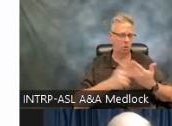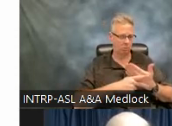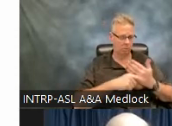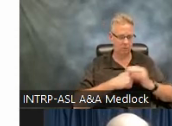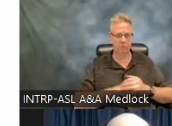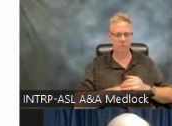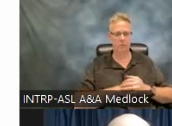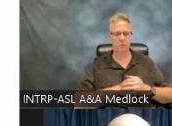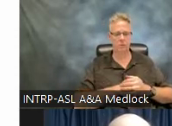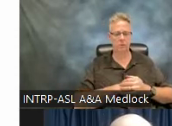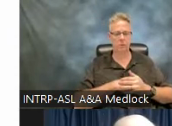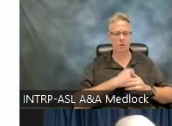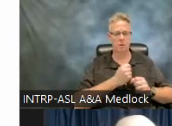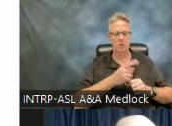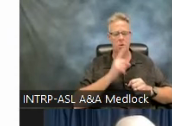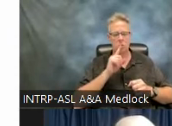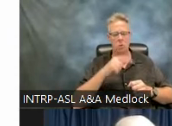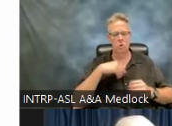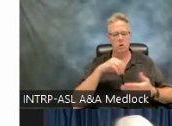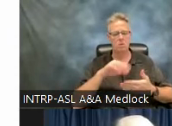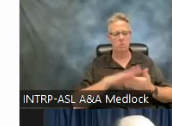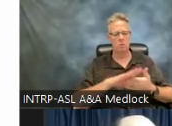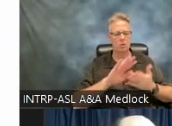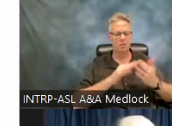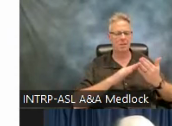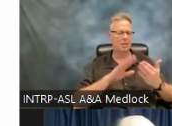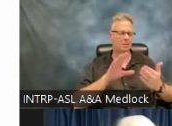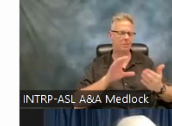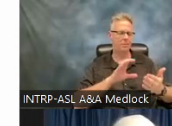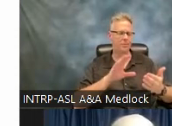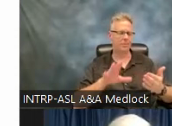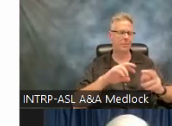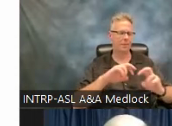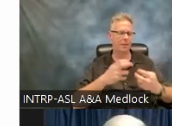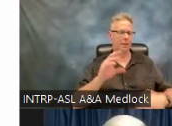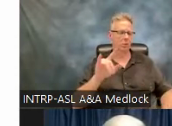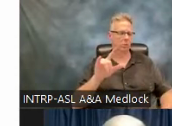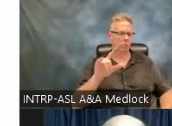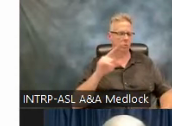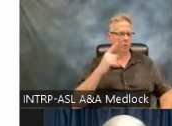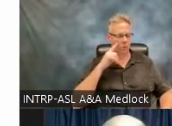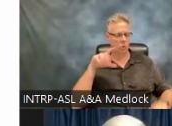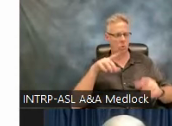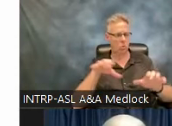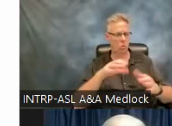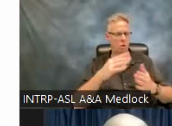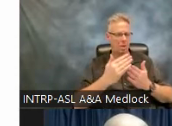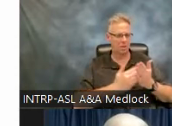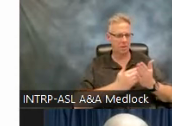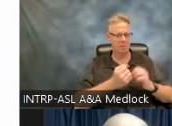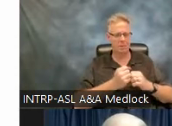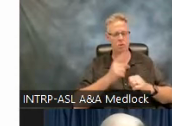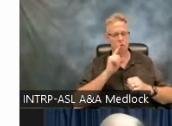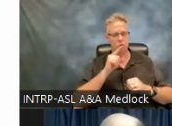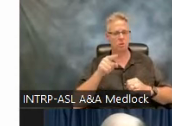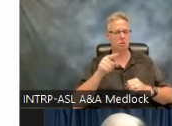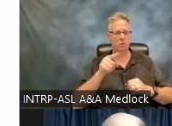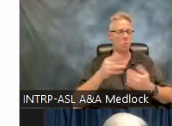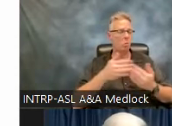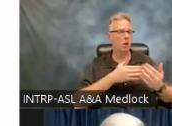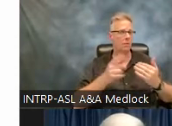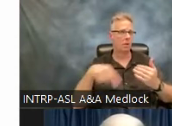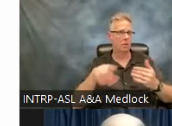just something we want to put in the, in the city council's to-do list, so that might be considered, whatever they